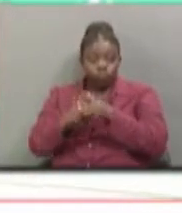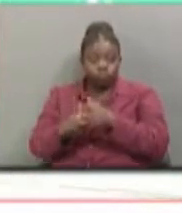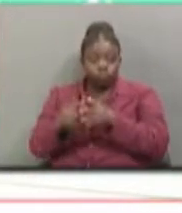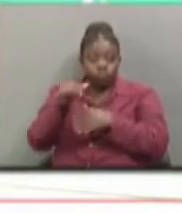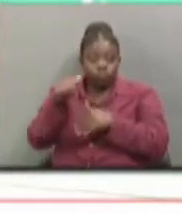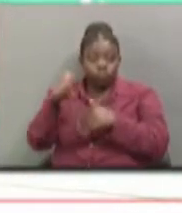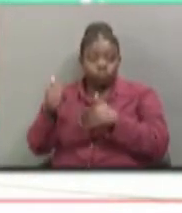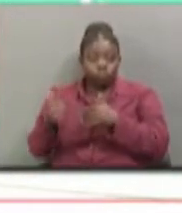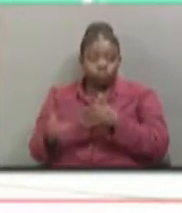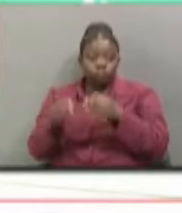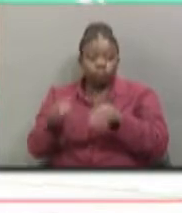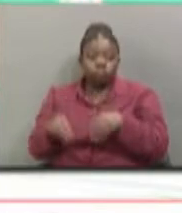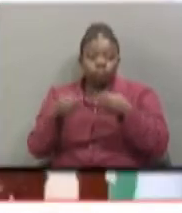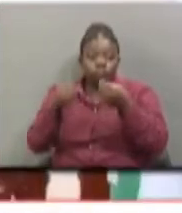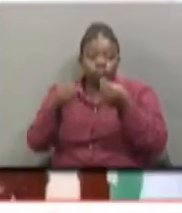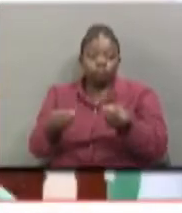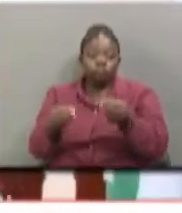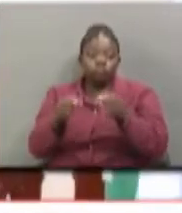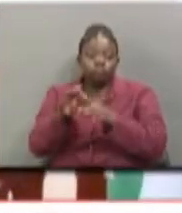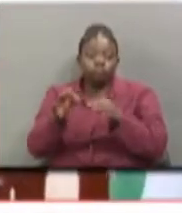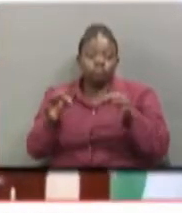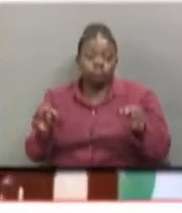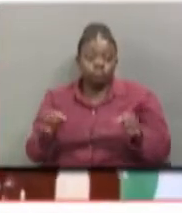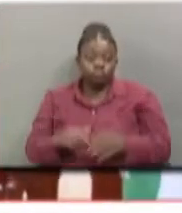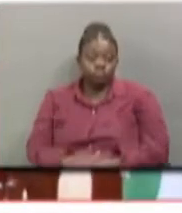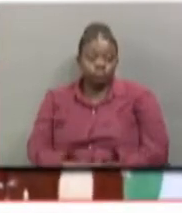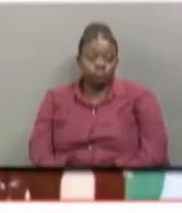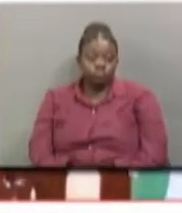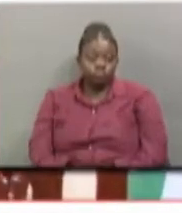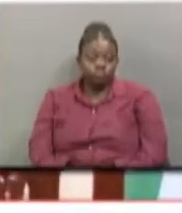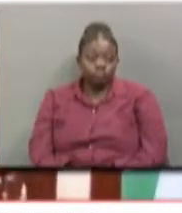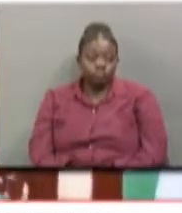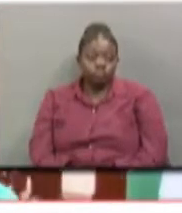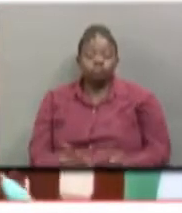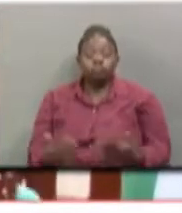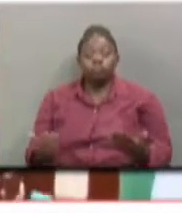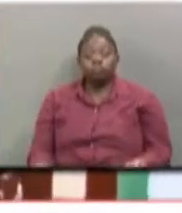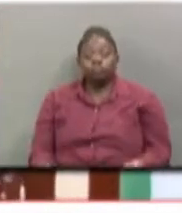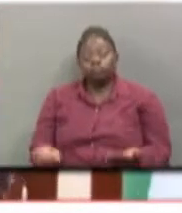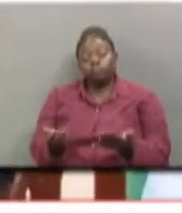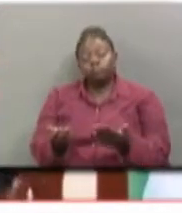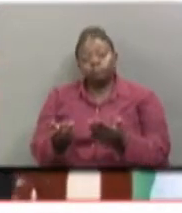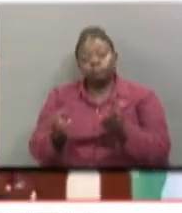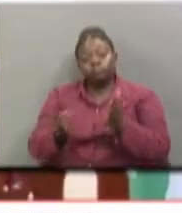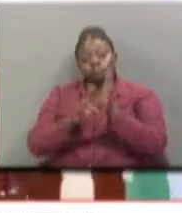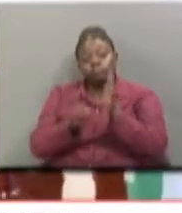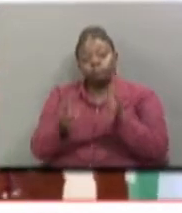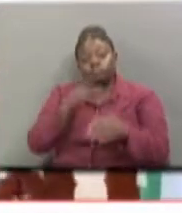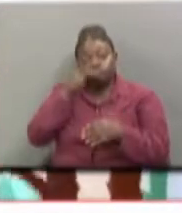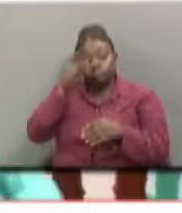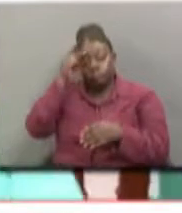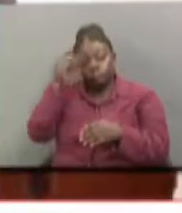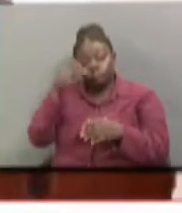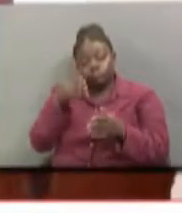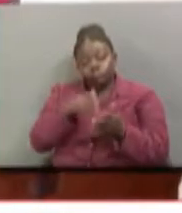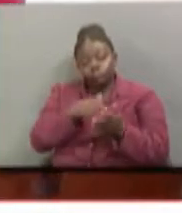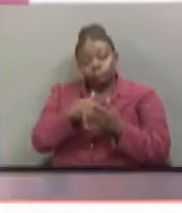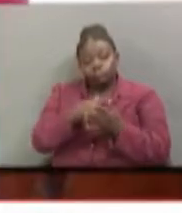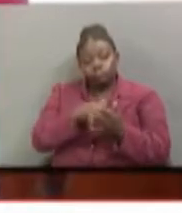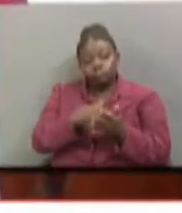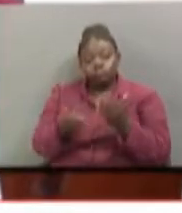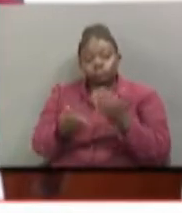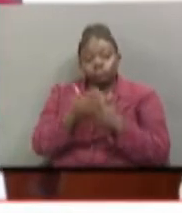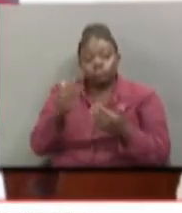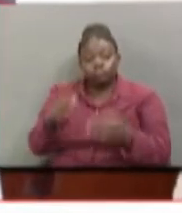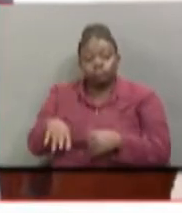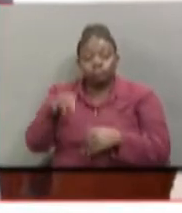n'abalala abatonedde omulabirizi Luwalira ebirabo. Wabula Balimwezo amuloopedde abazadde basemugayaavu abatafaayo ku